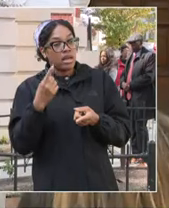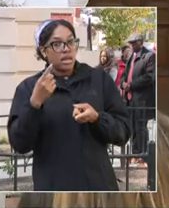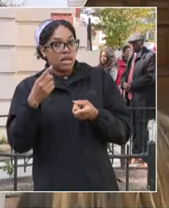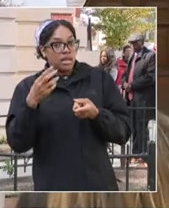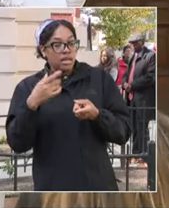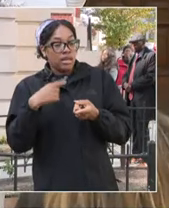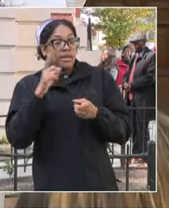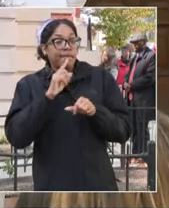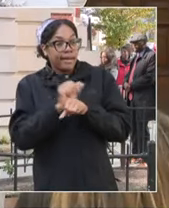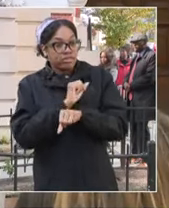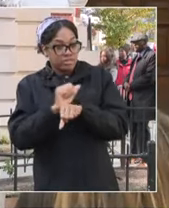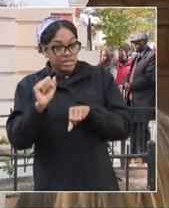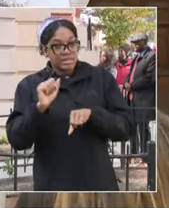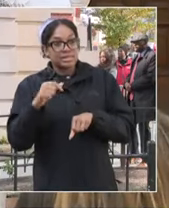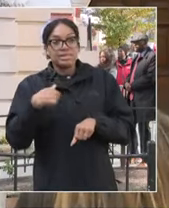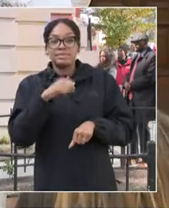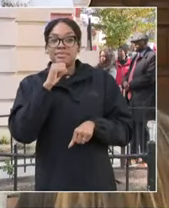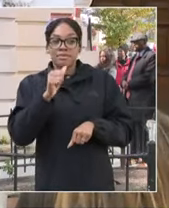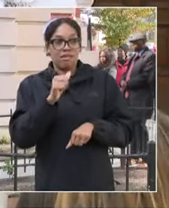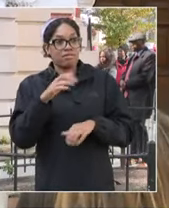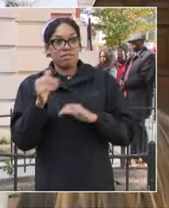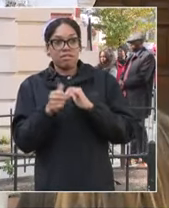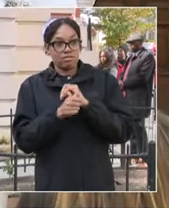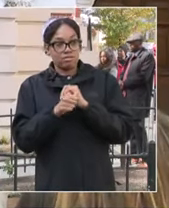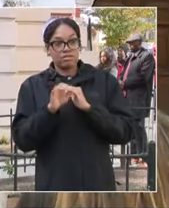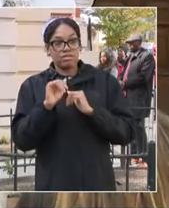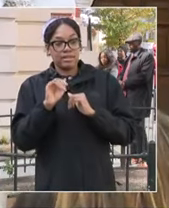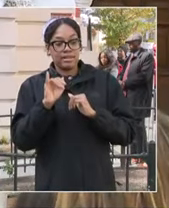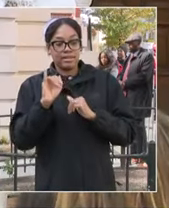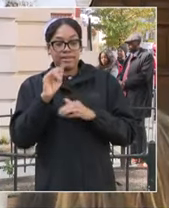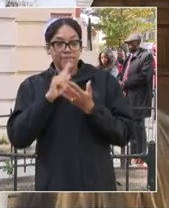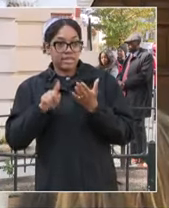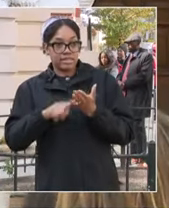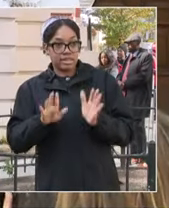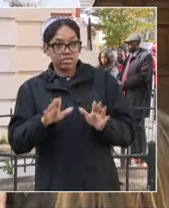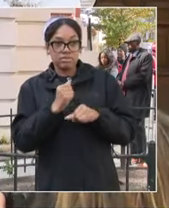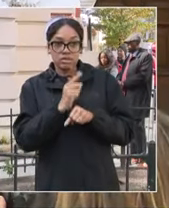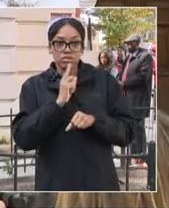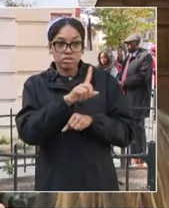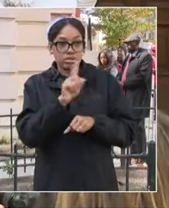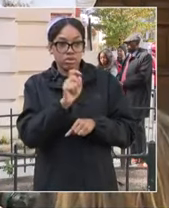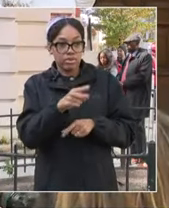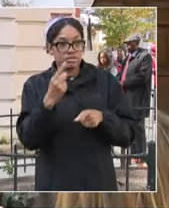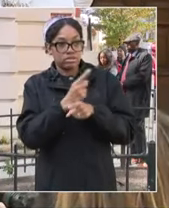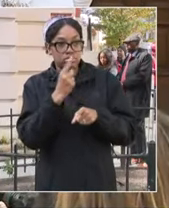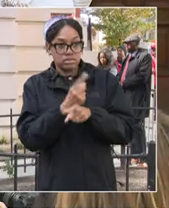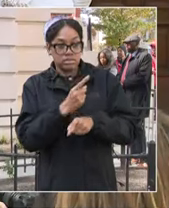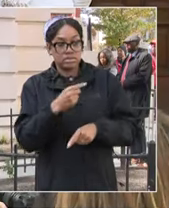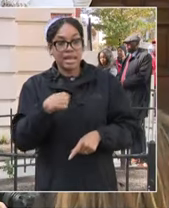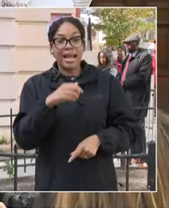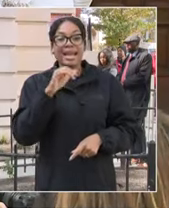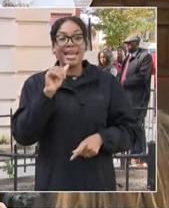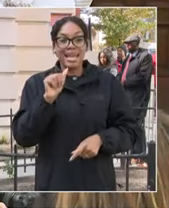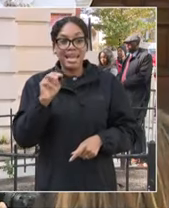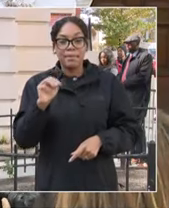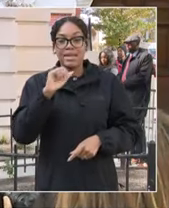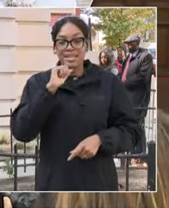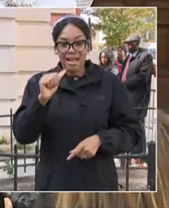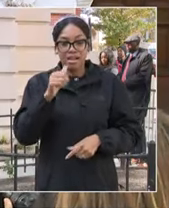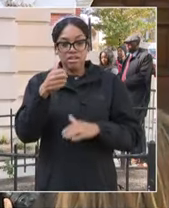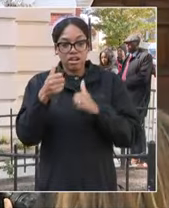I'm not under investigation. So make your question complete. I am not under investigation. I have not